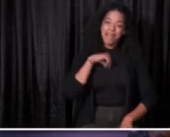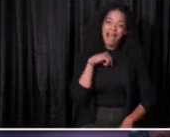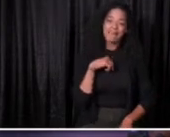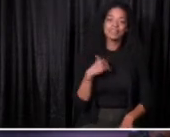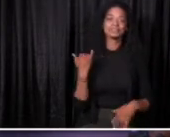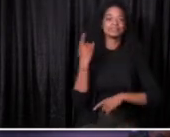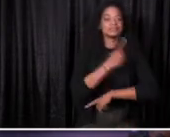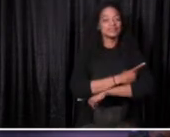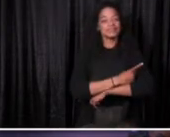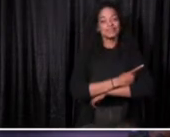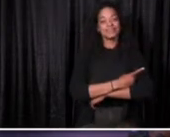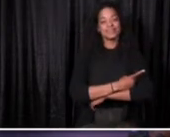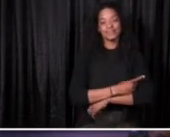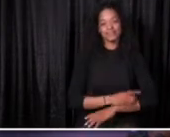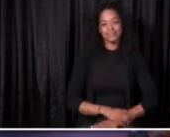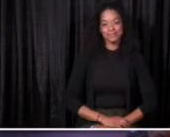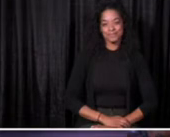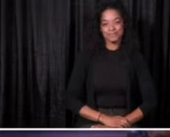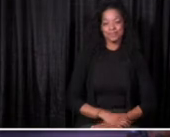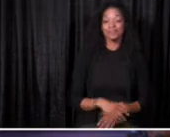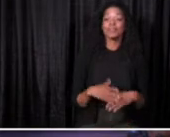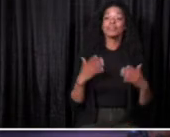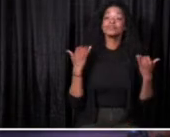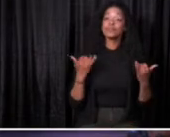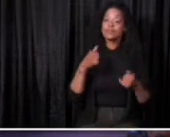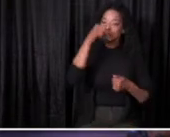A day which you will always remember.